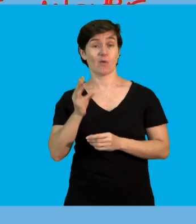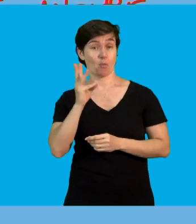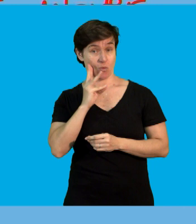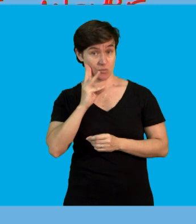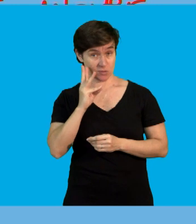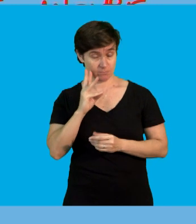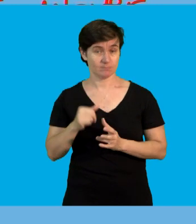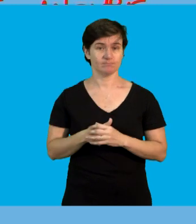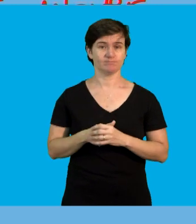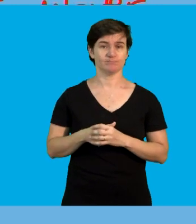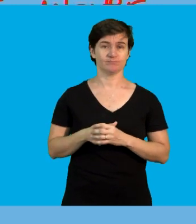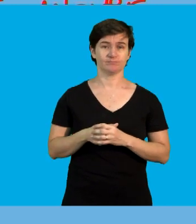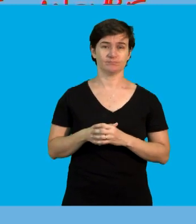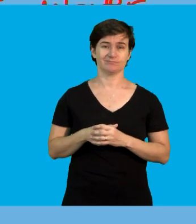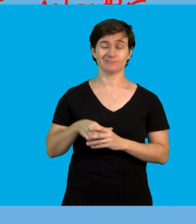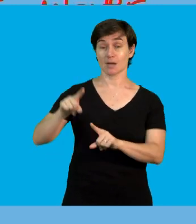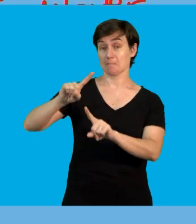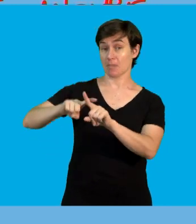plus we also have the water,